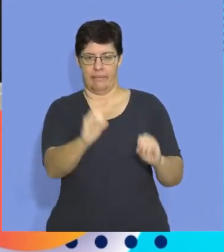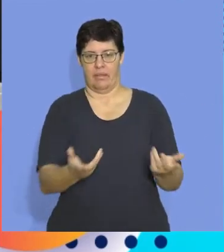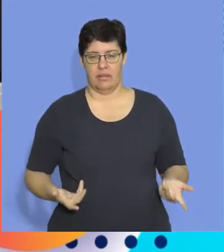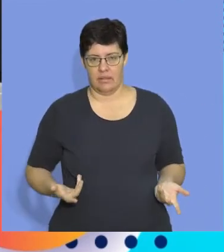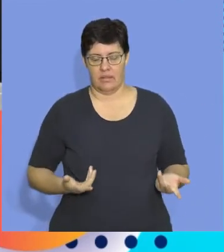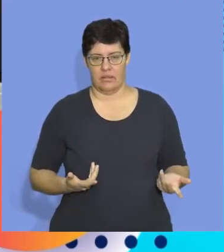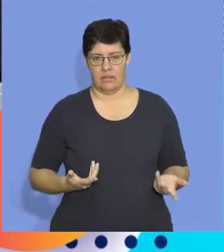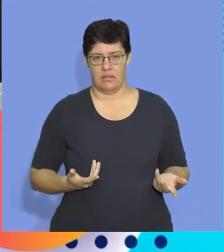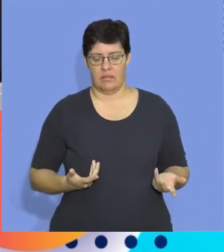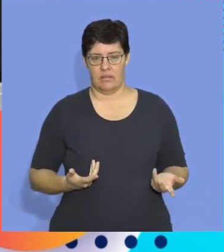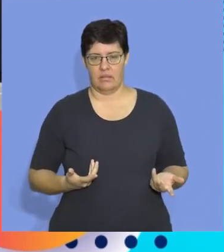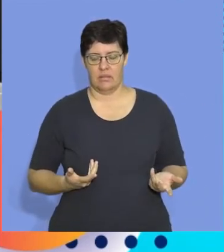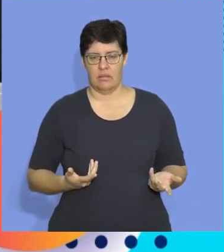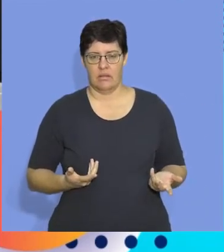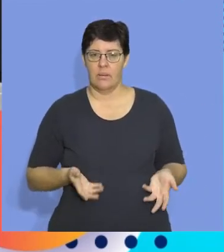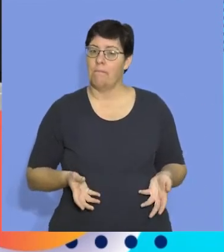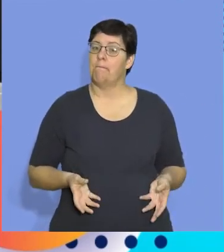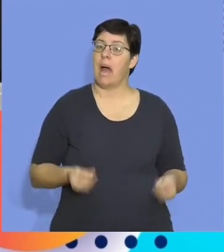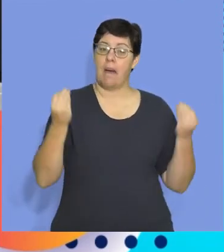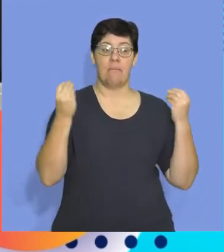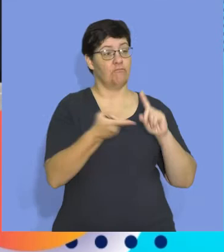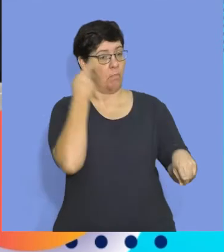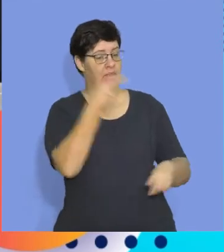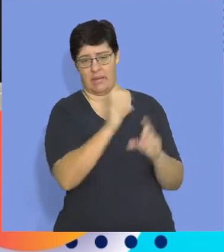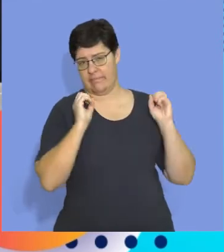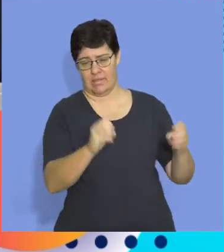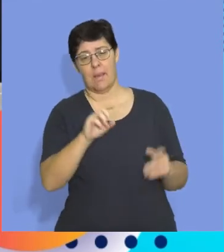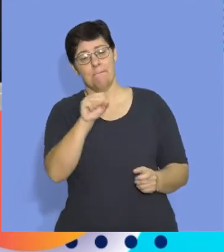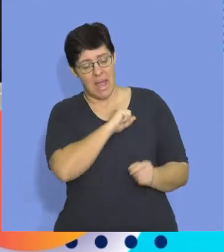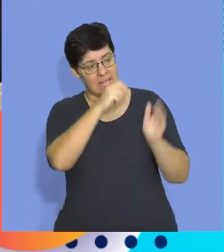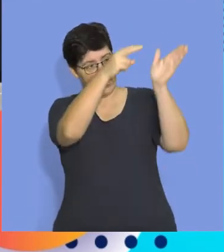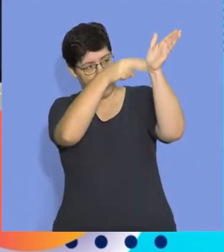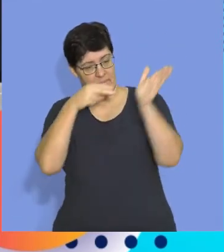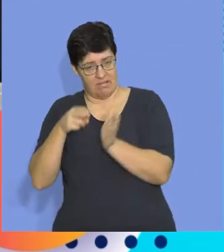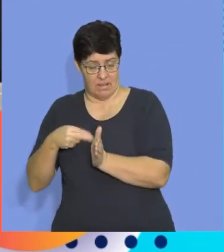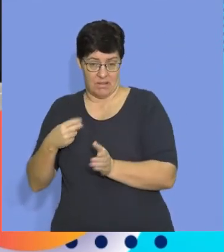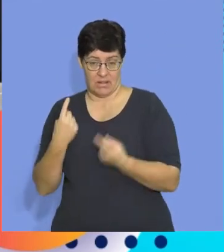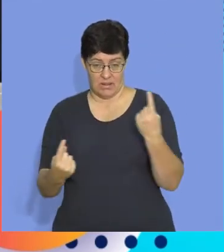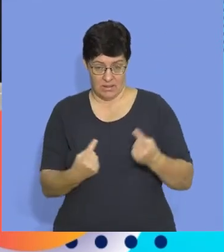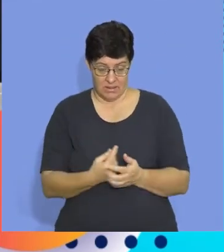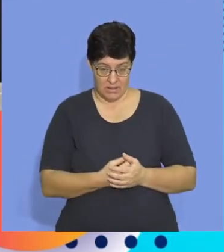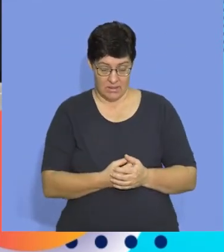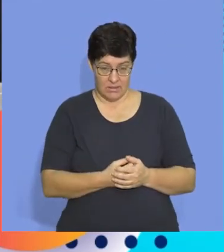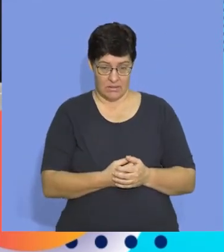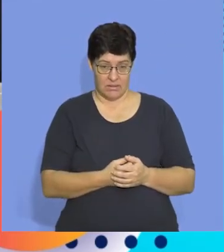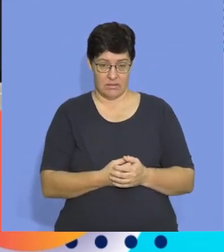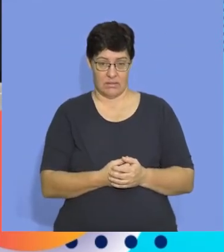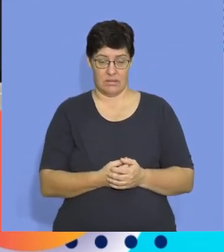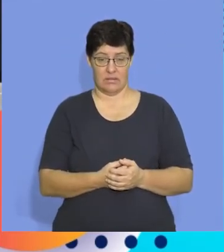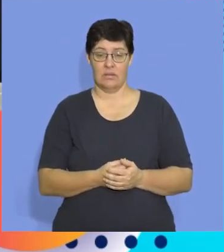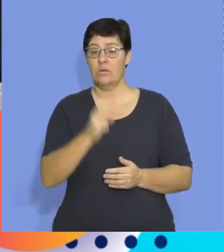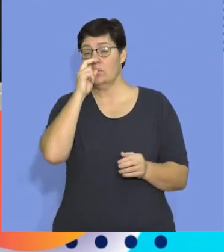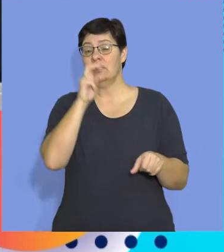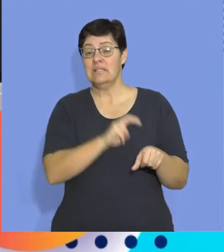I can't get anything from it. So make sure you label your axes. You only need to